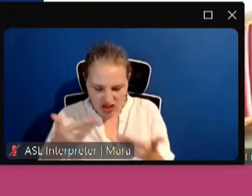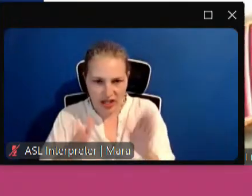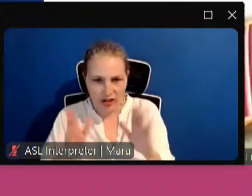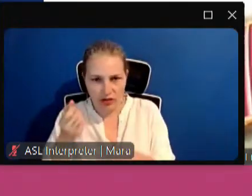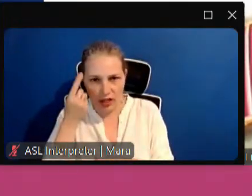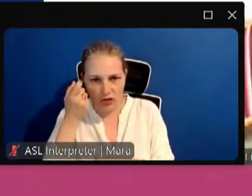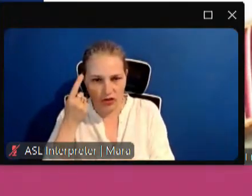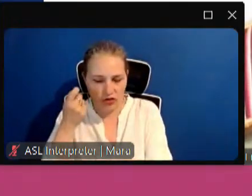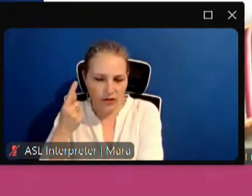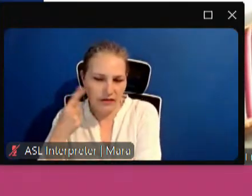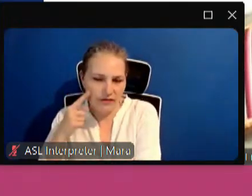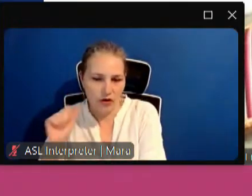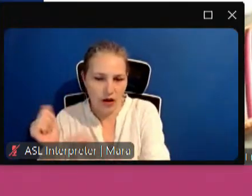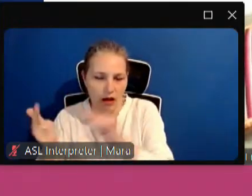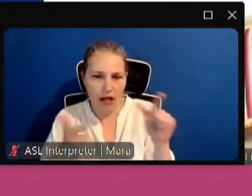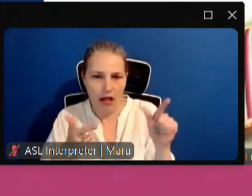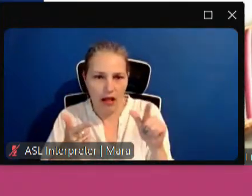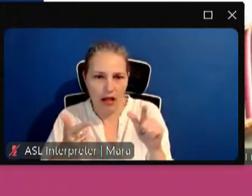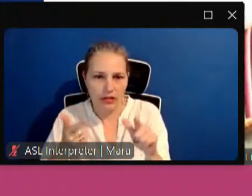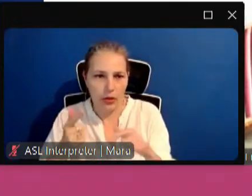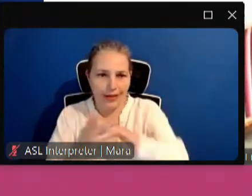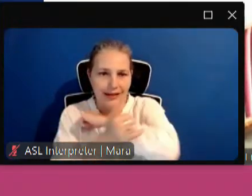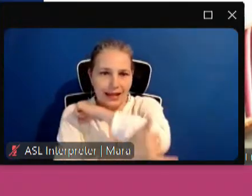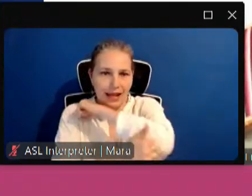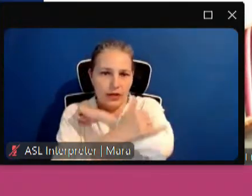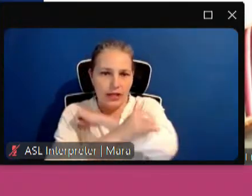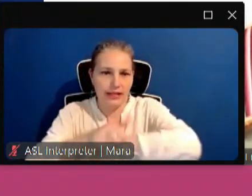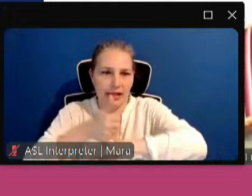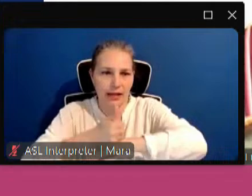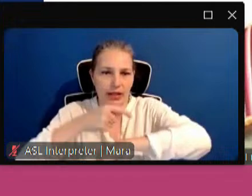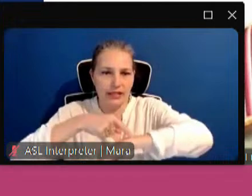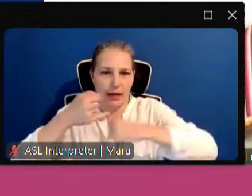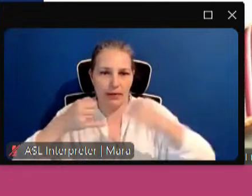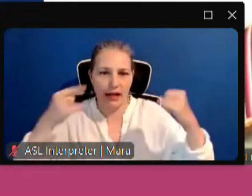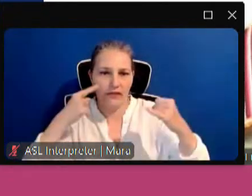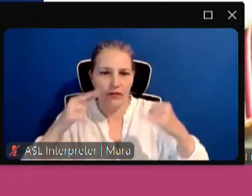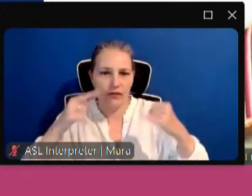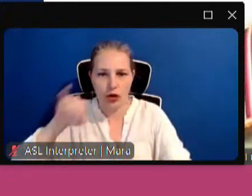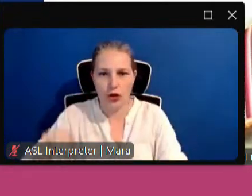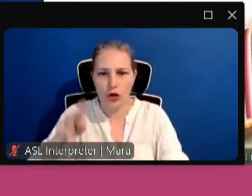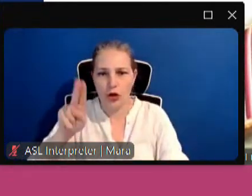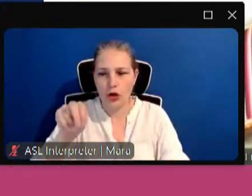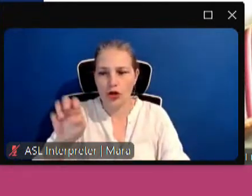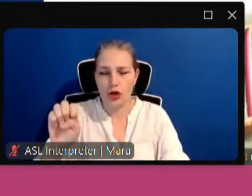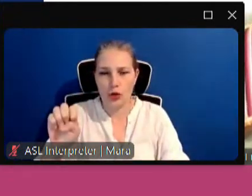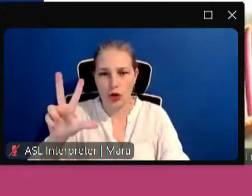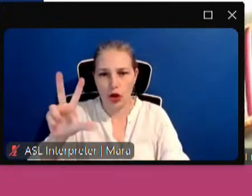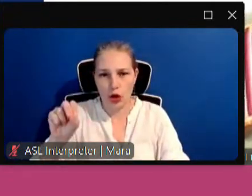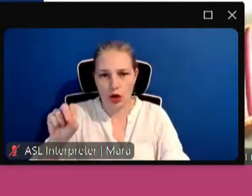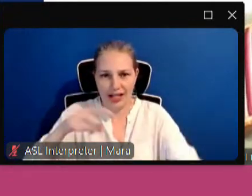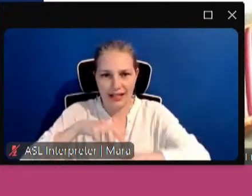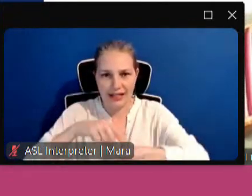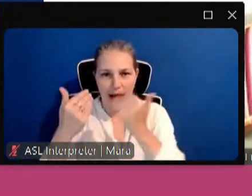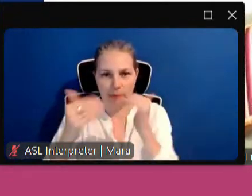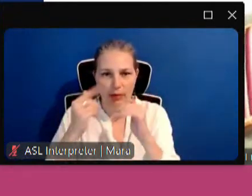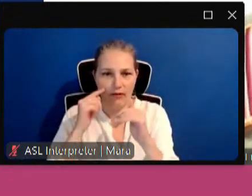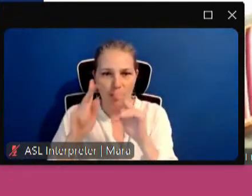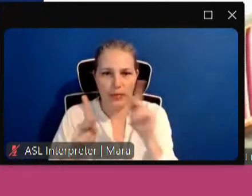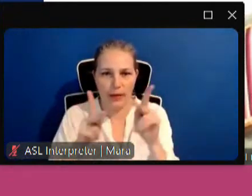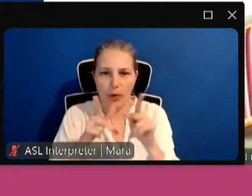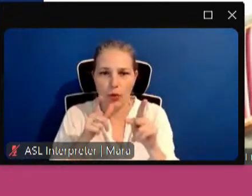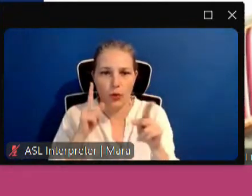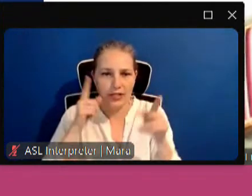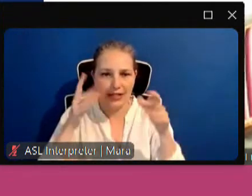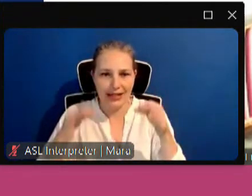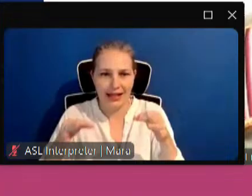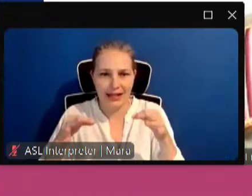understanding for everyone. So the county has set a deadline of 30 June, and that is for those that opted out of